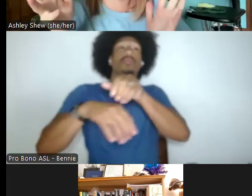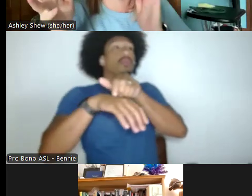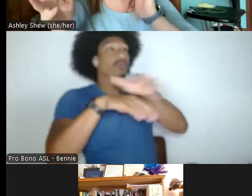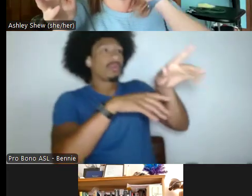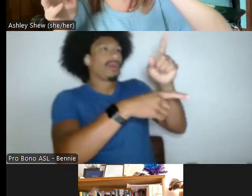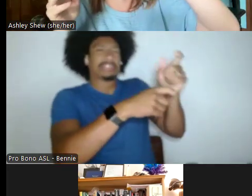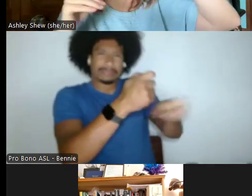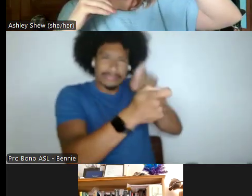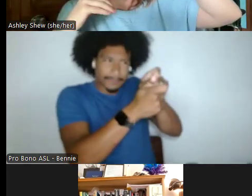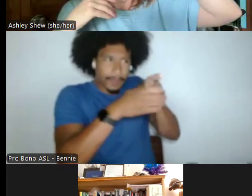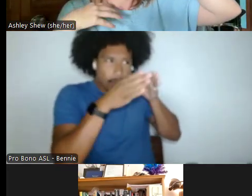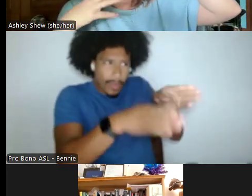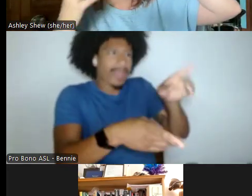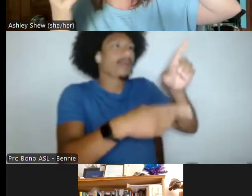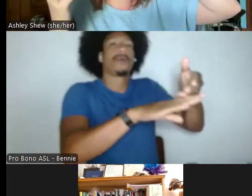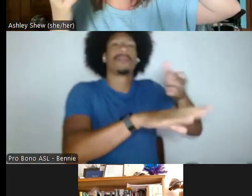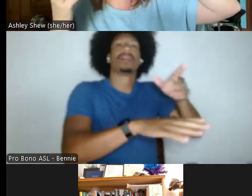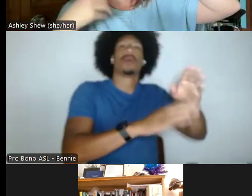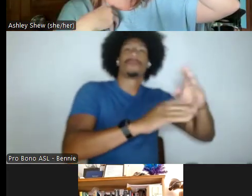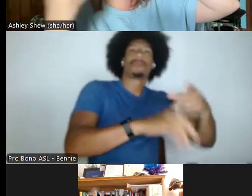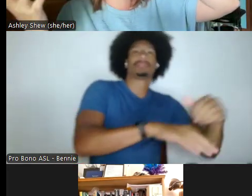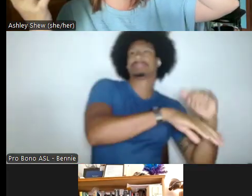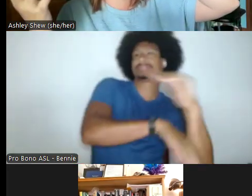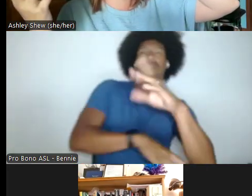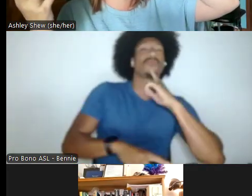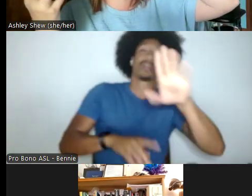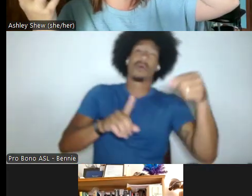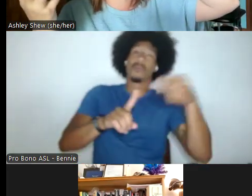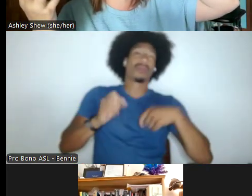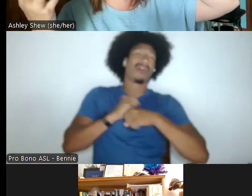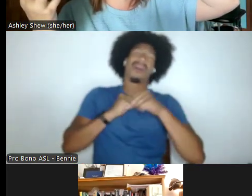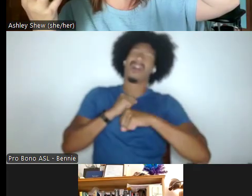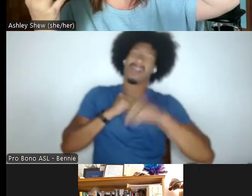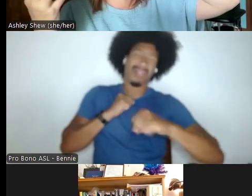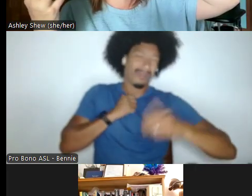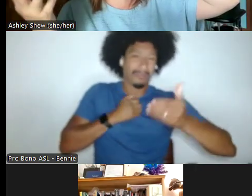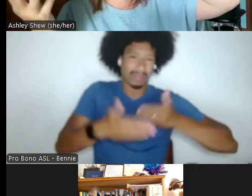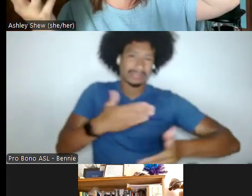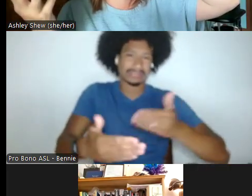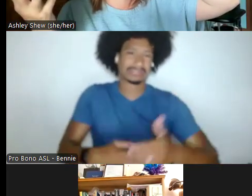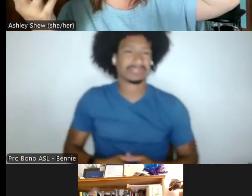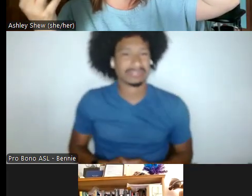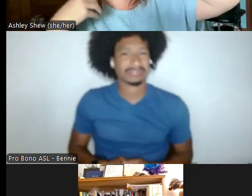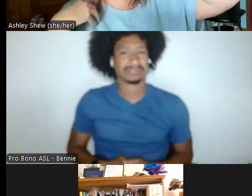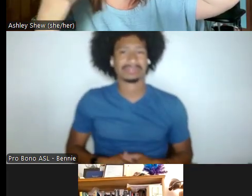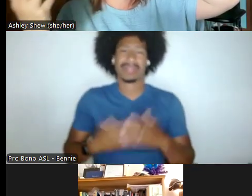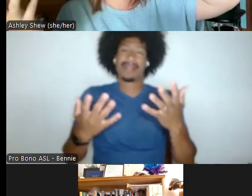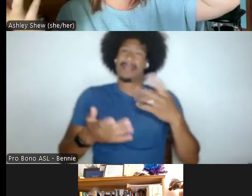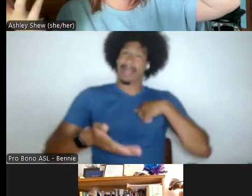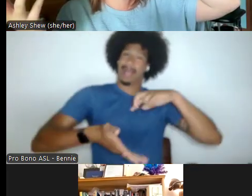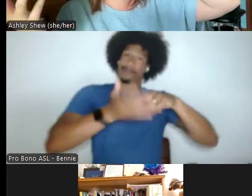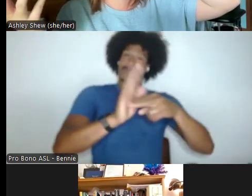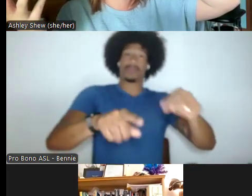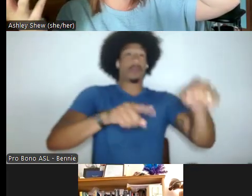long process, is what I'm saying, in ways that don't even make sense. My self-report of, oh, this hurts me, or oh, I'm